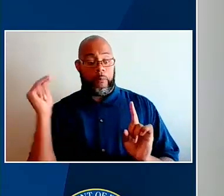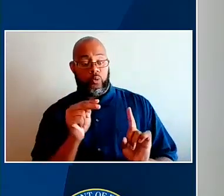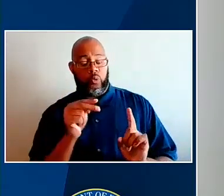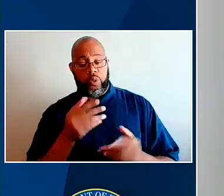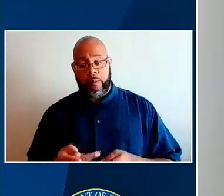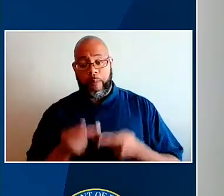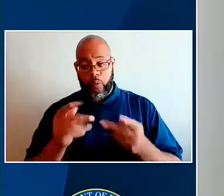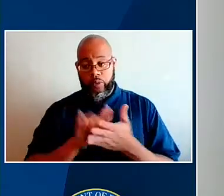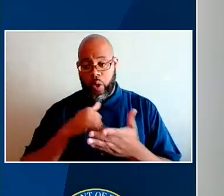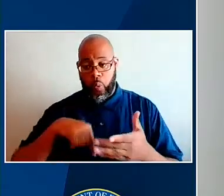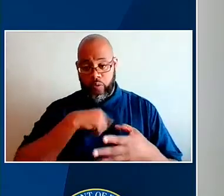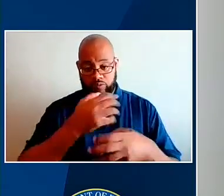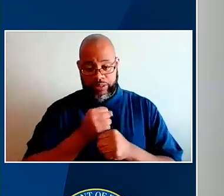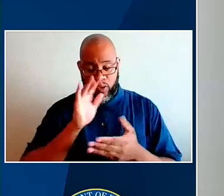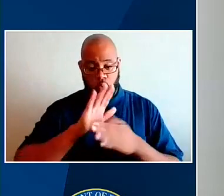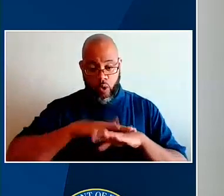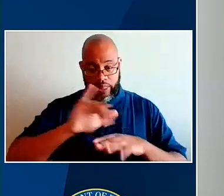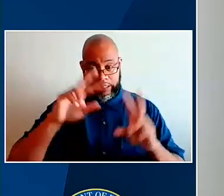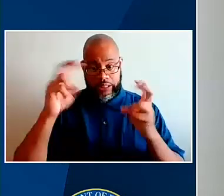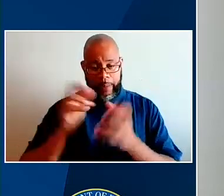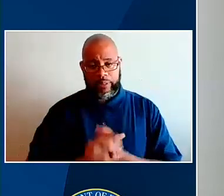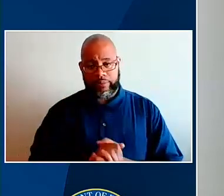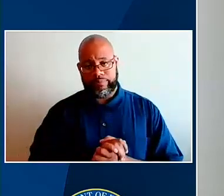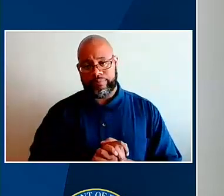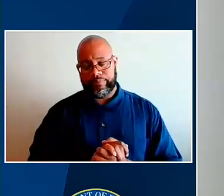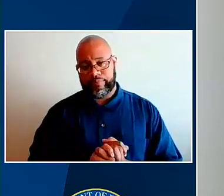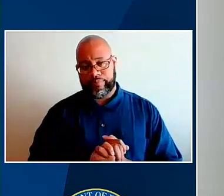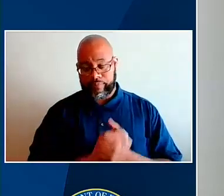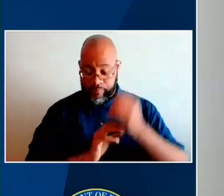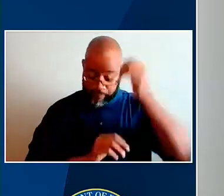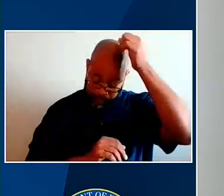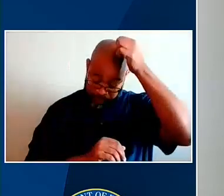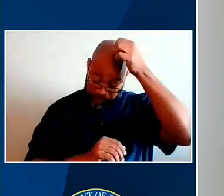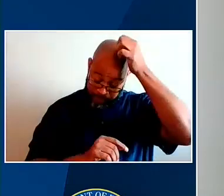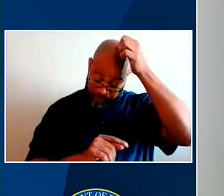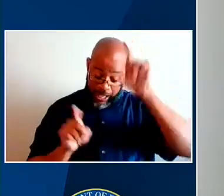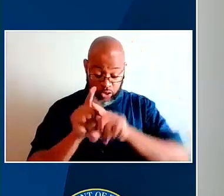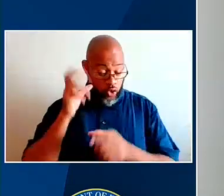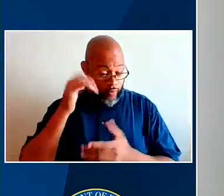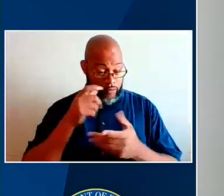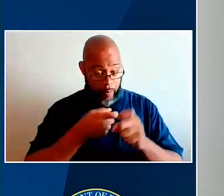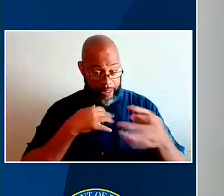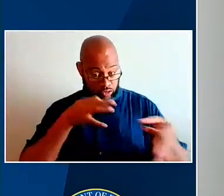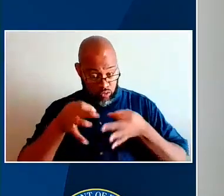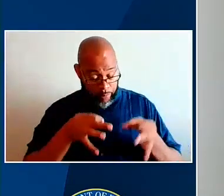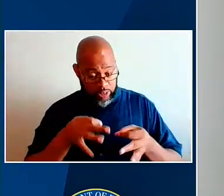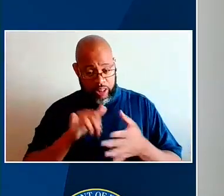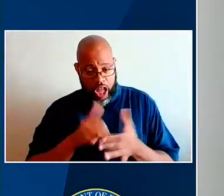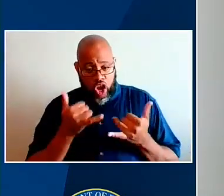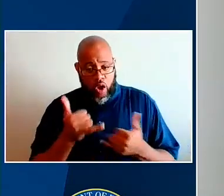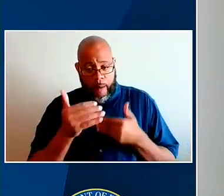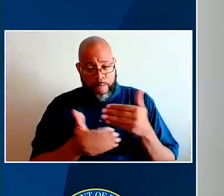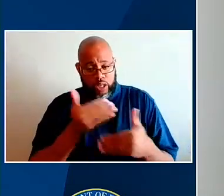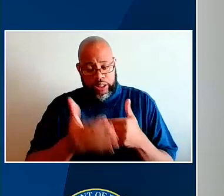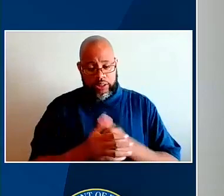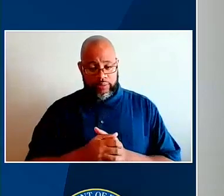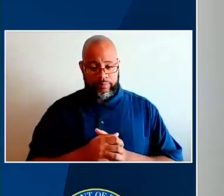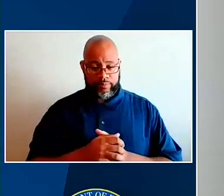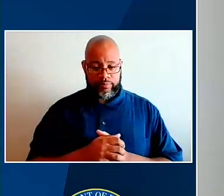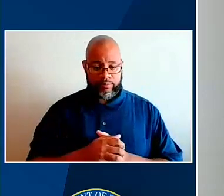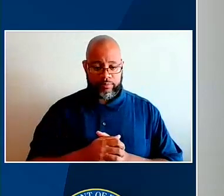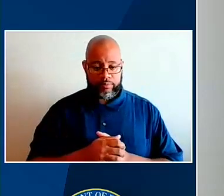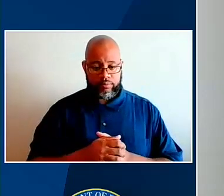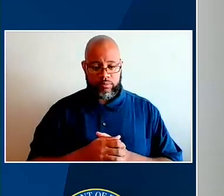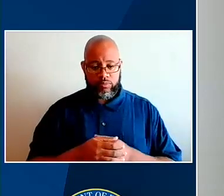we received on this topic. And as you heard from my description, the current process treats